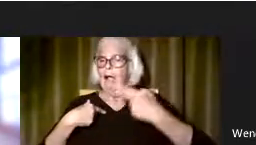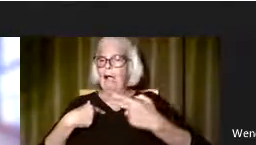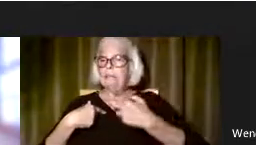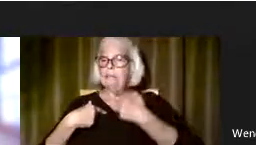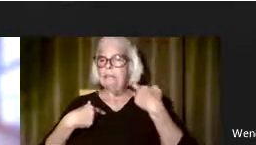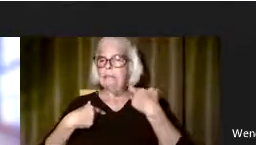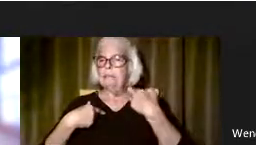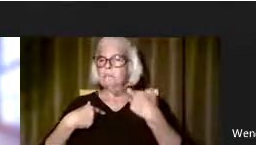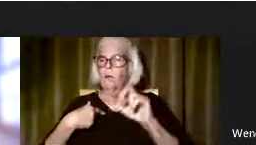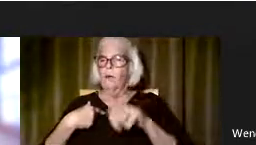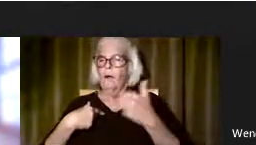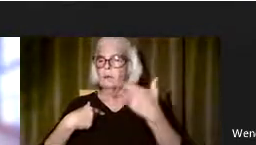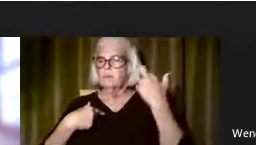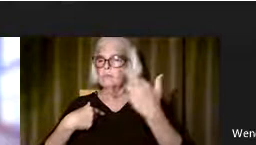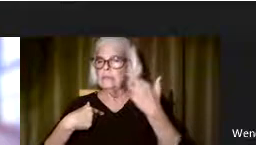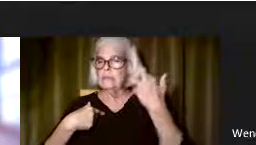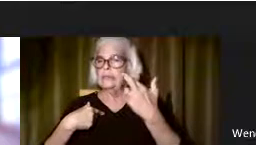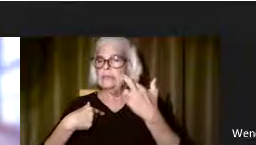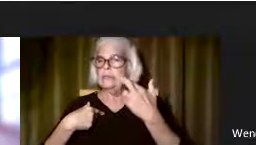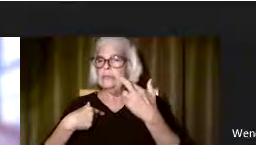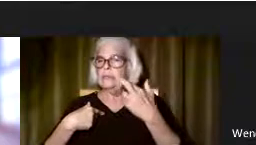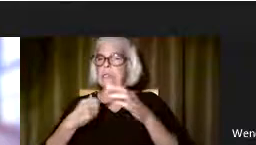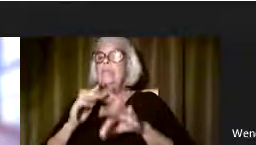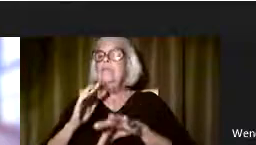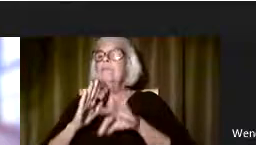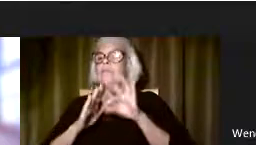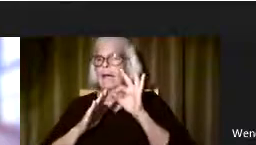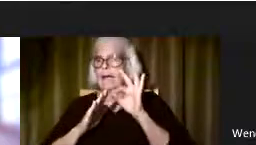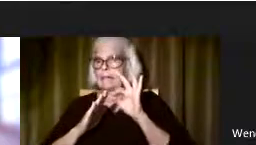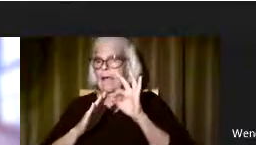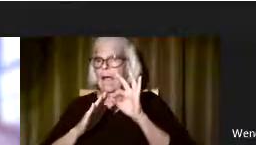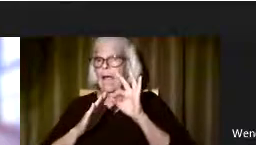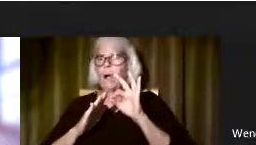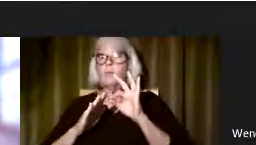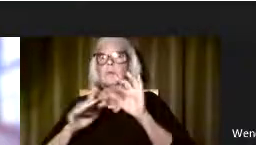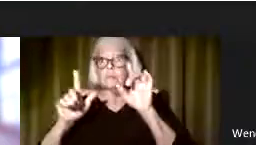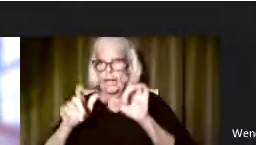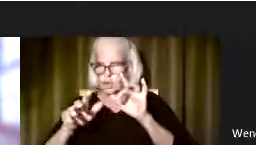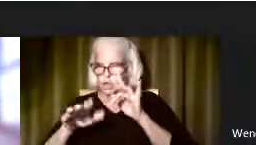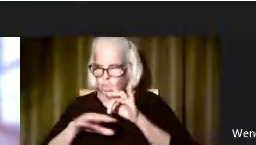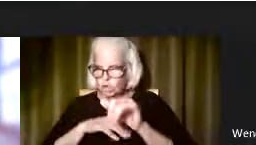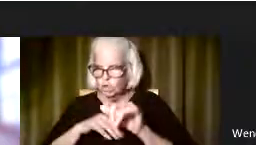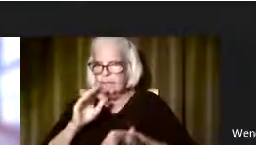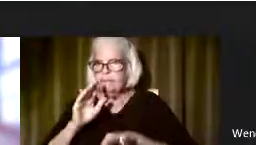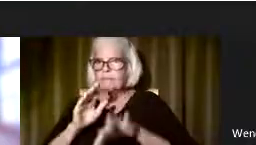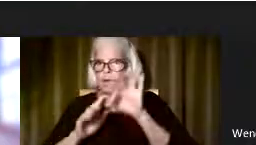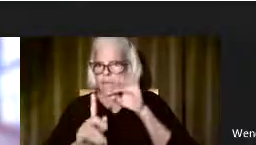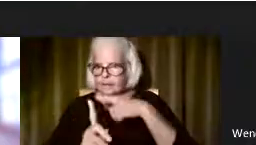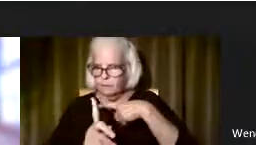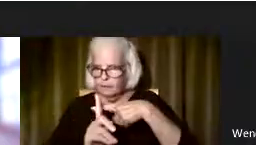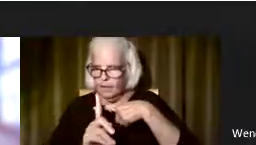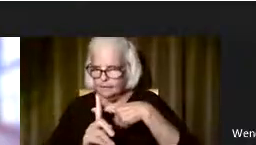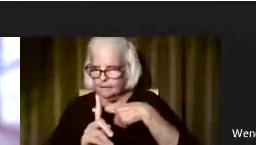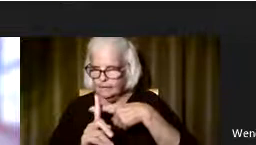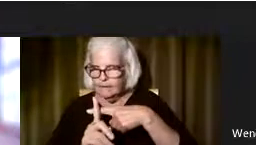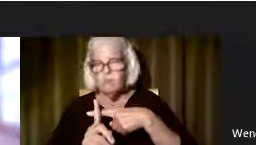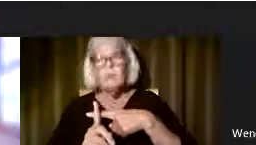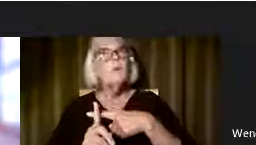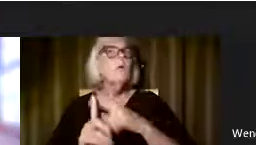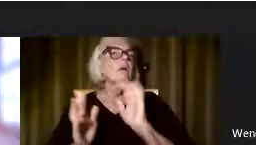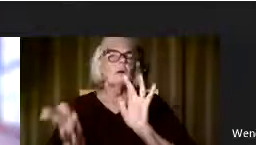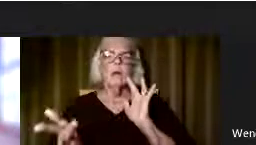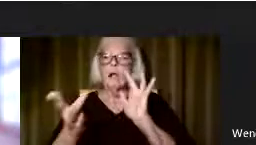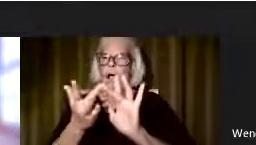after having symptoms, that you should immediately reach out to your healthcare provider if you have one about treatment options.